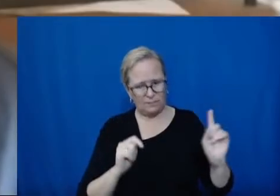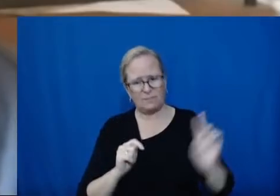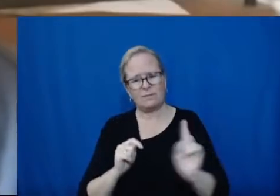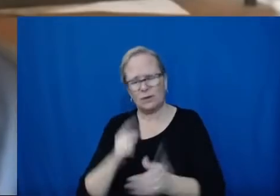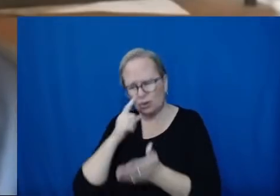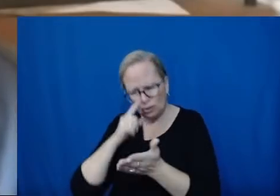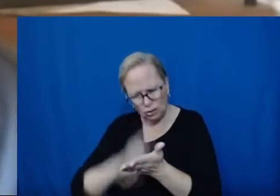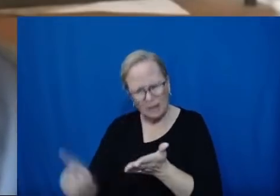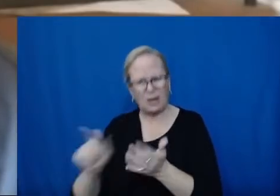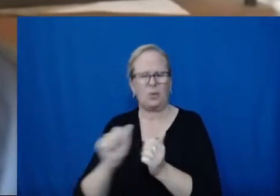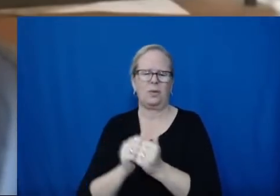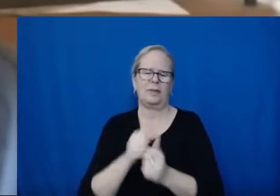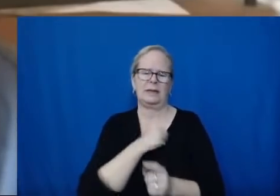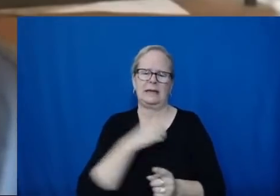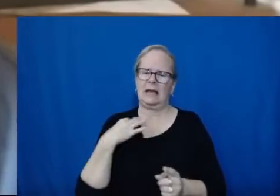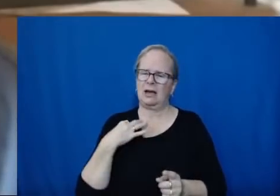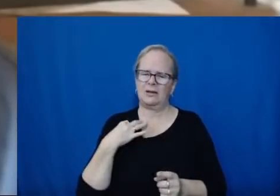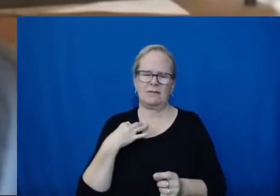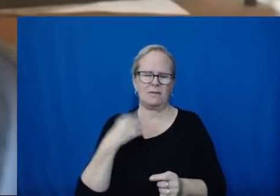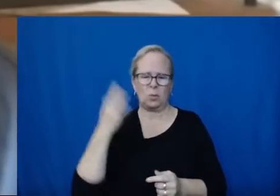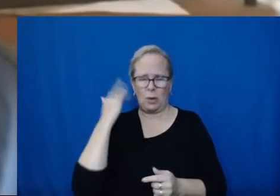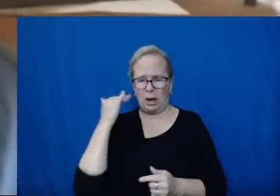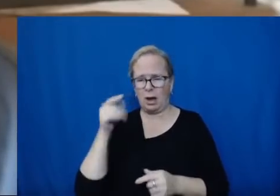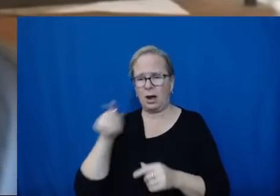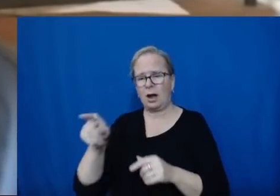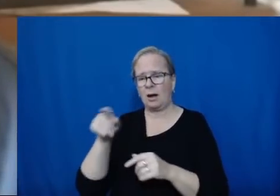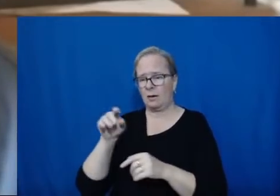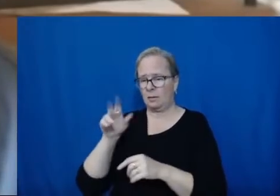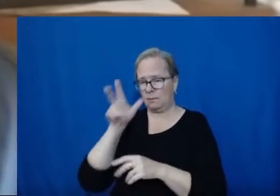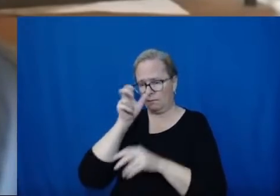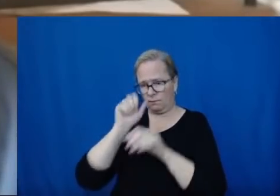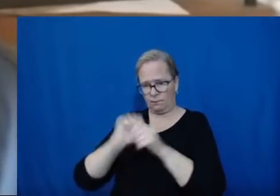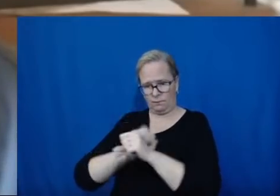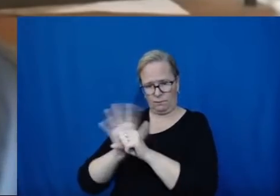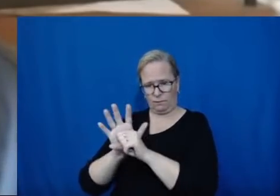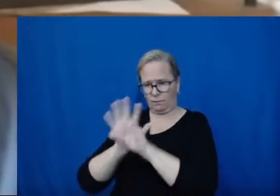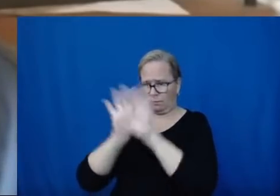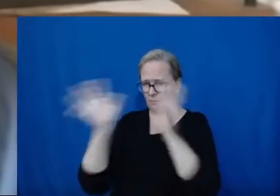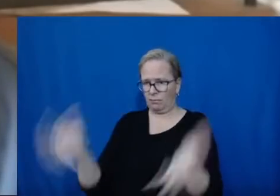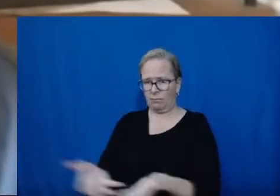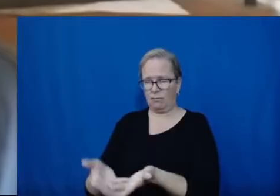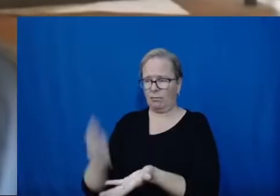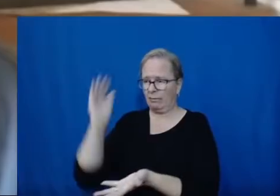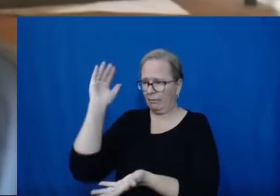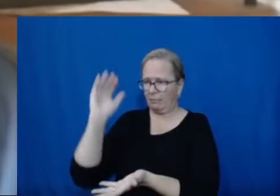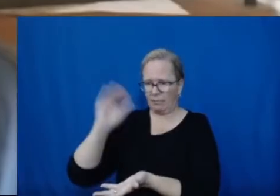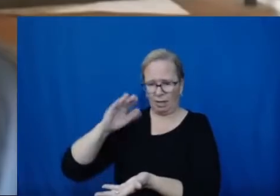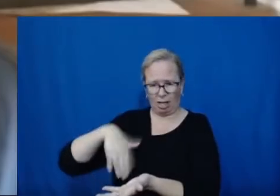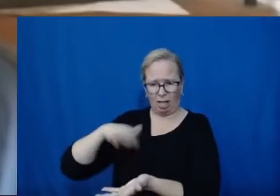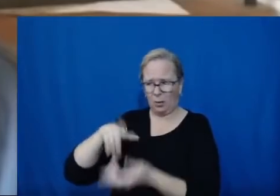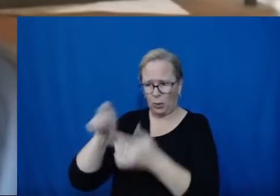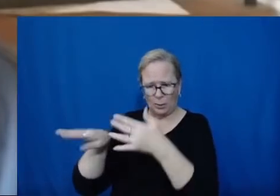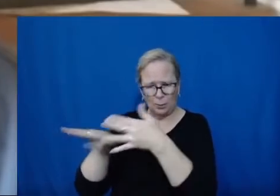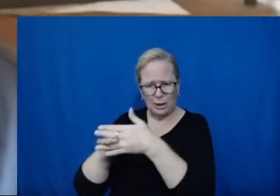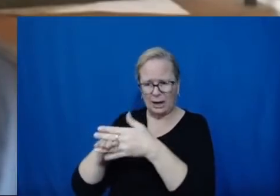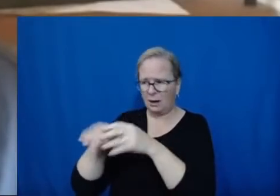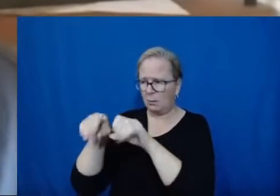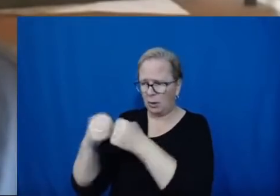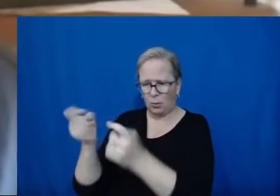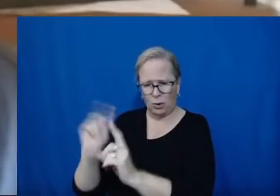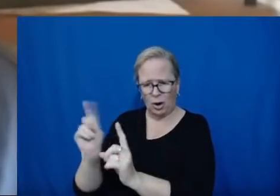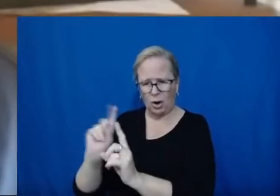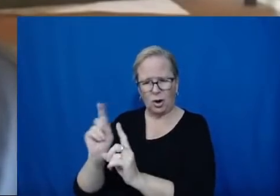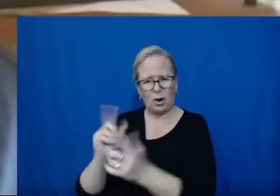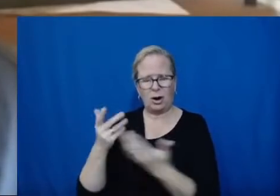harder and harder to do. Without any kind of help or firebreak to address the ongoing COVID crisis, it is hard for many of my colleagues to see that